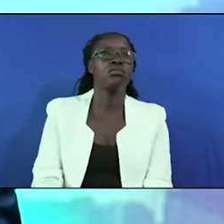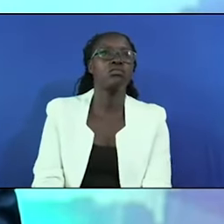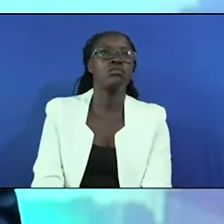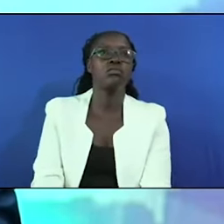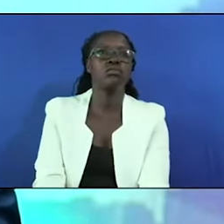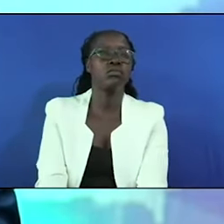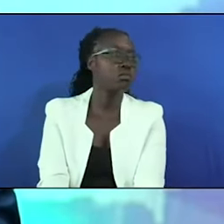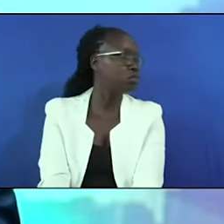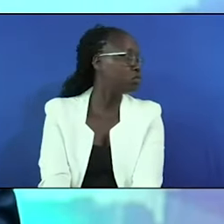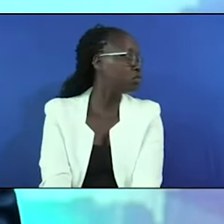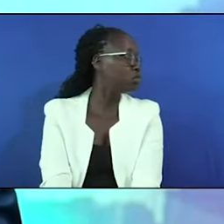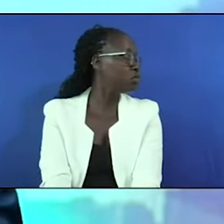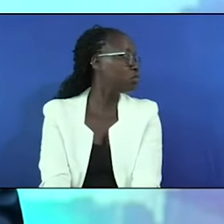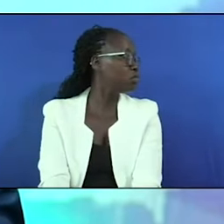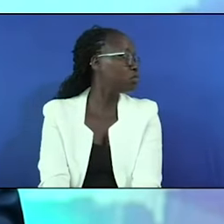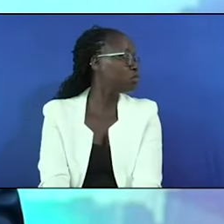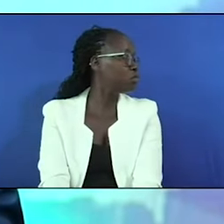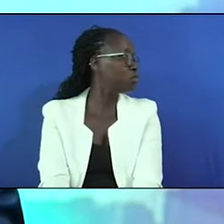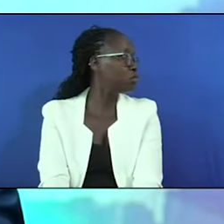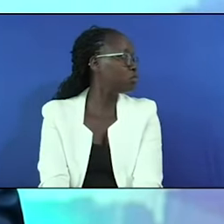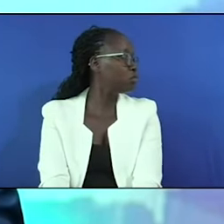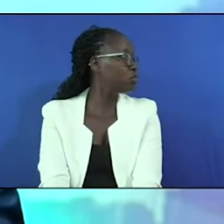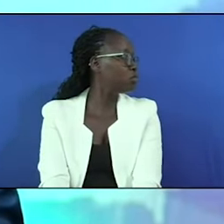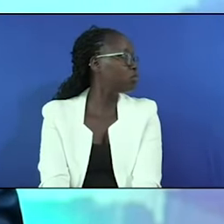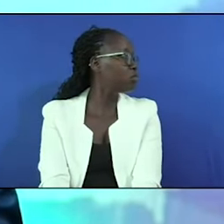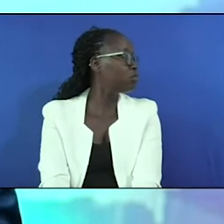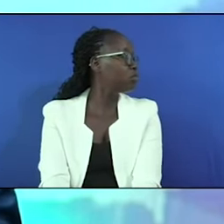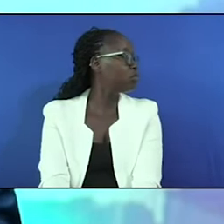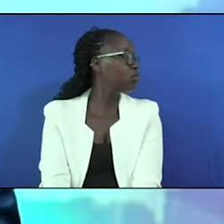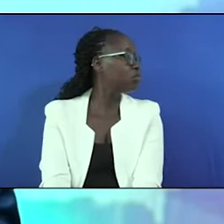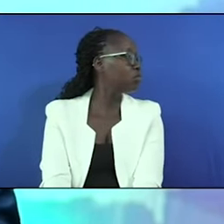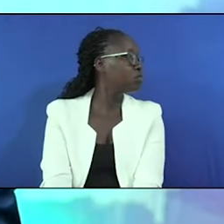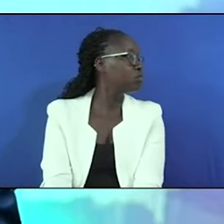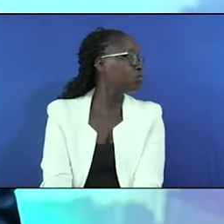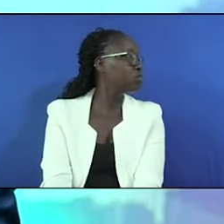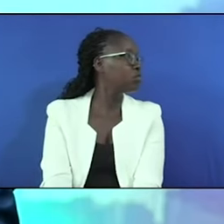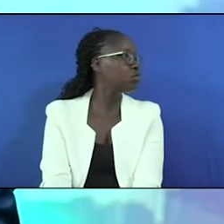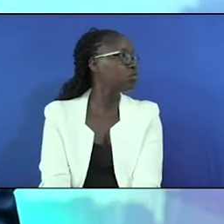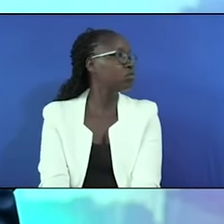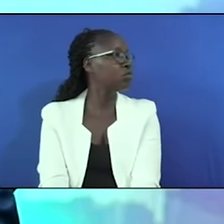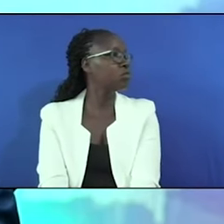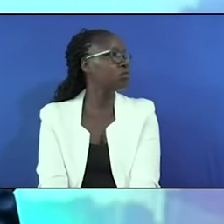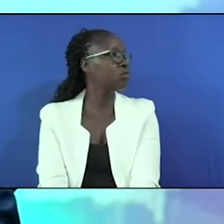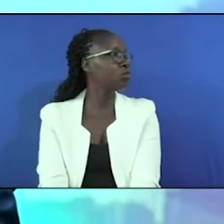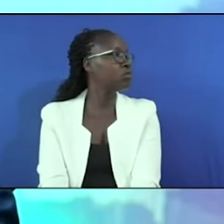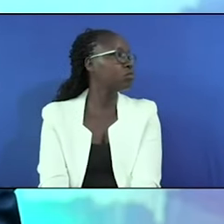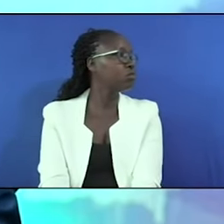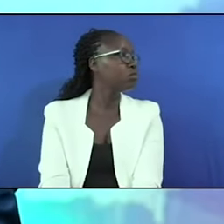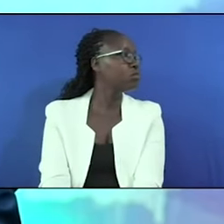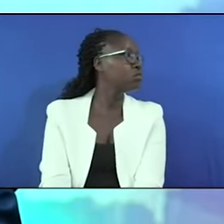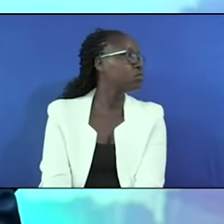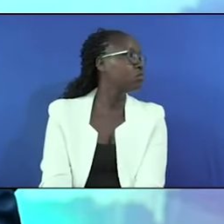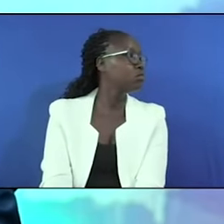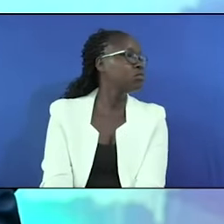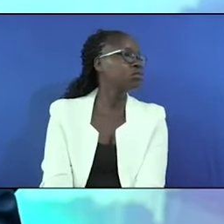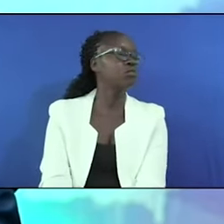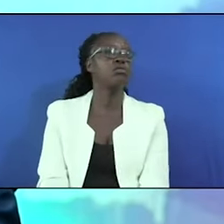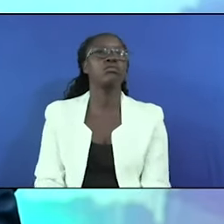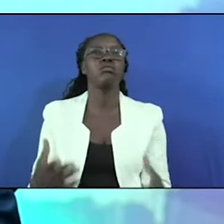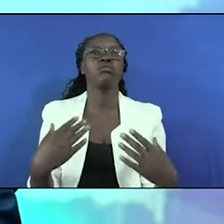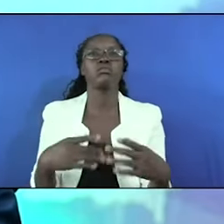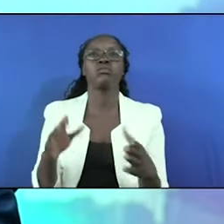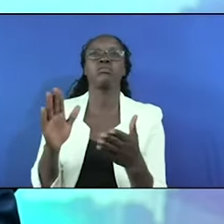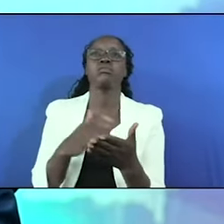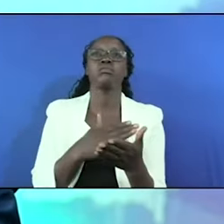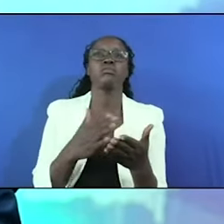to sit, my friends, I'm asking you, redemption singers, to be coming. We want to sing along with the people who are saying that